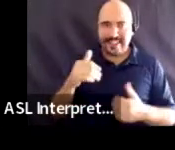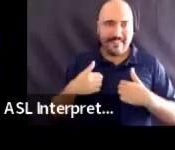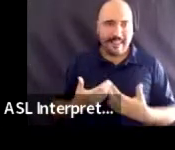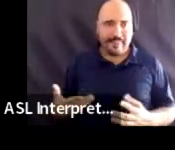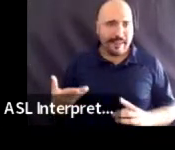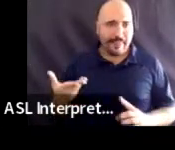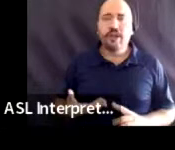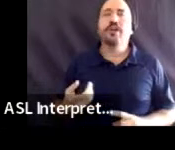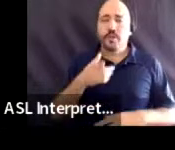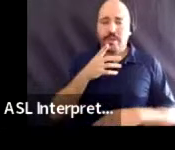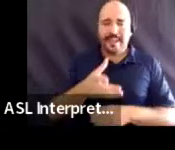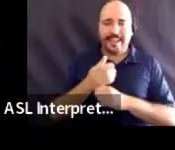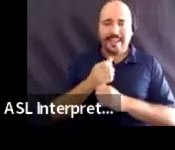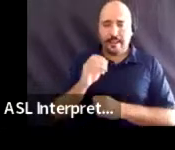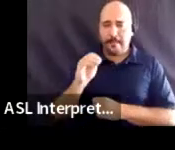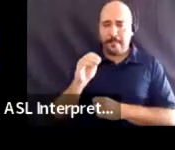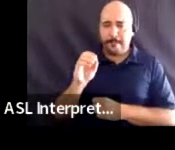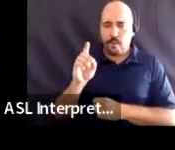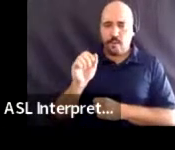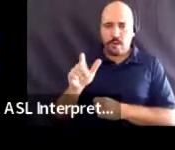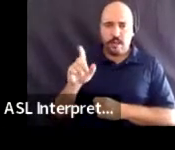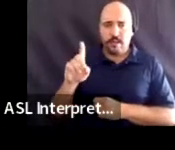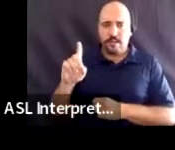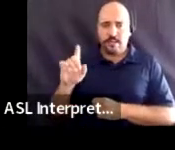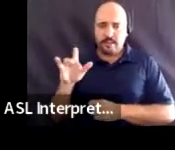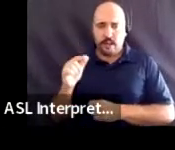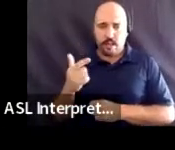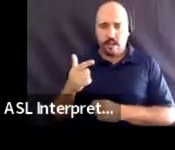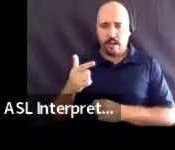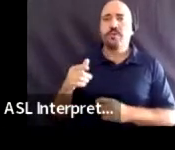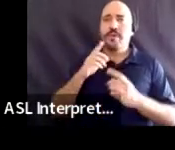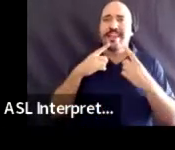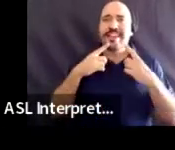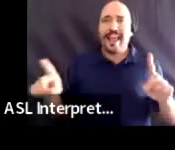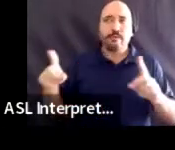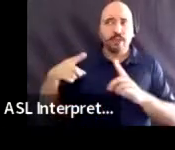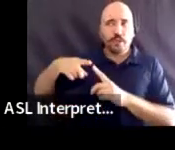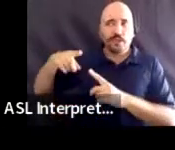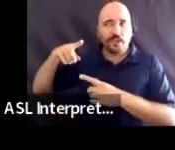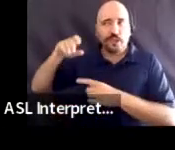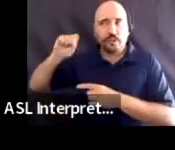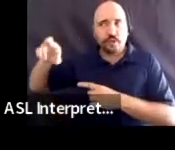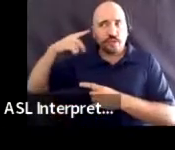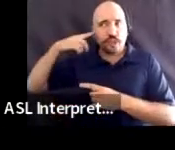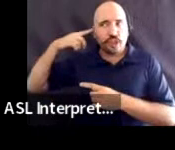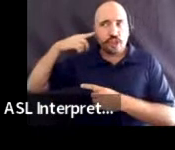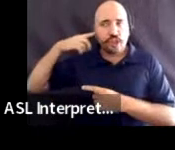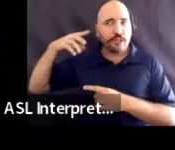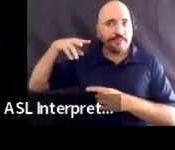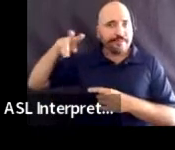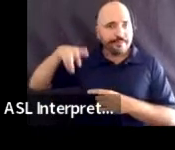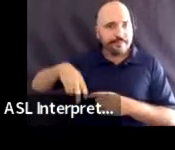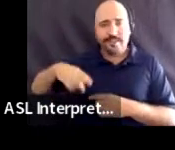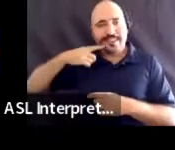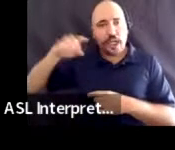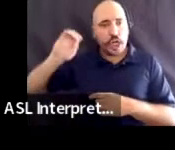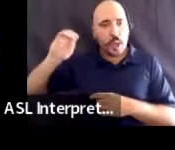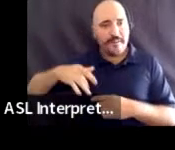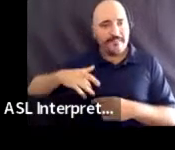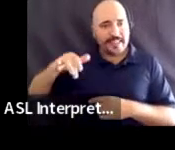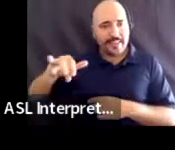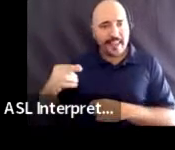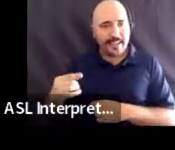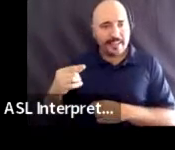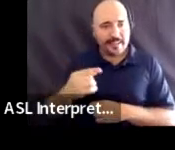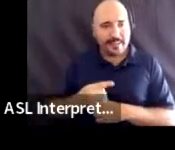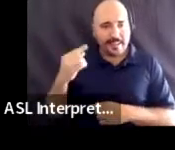it, you'll get a modal dialog that announces to the screen reader that there are no events on that day,